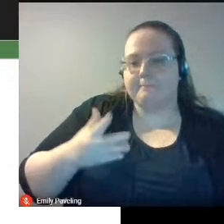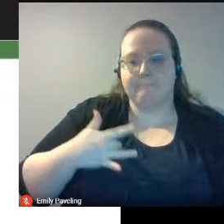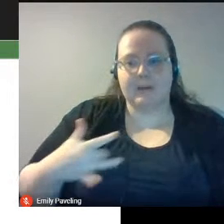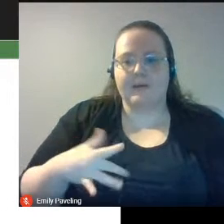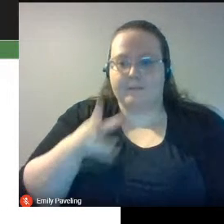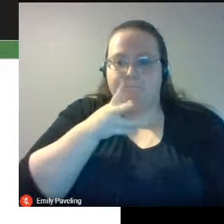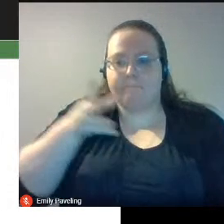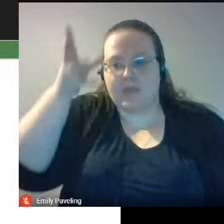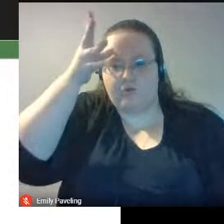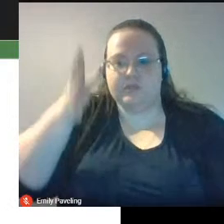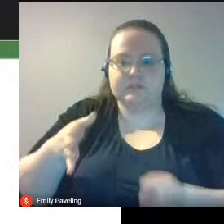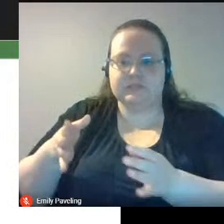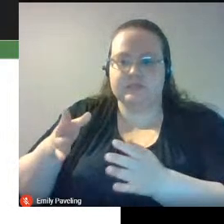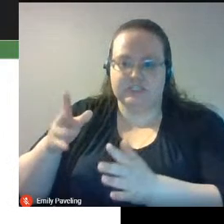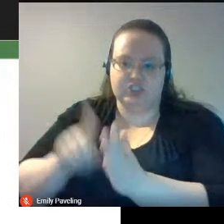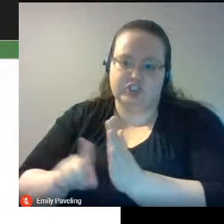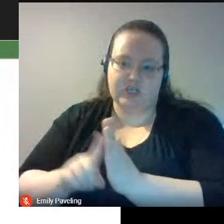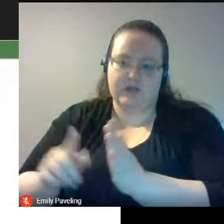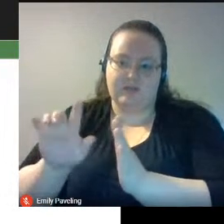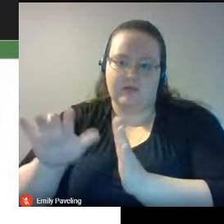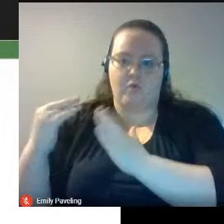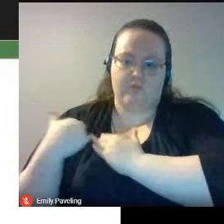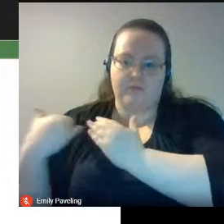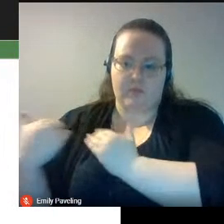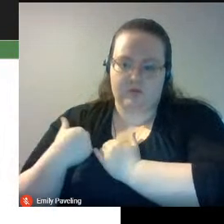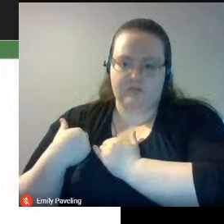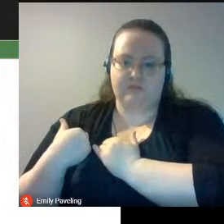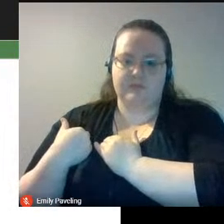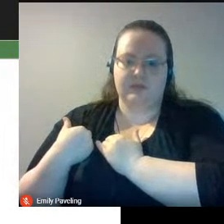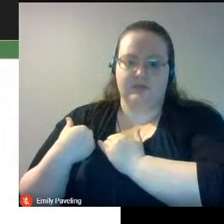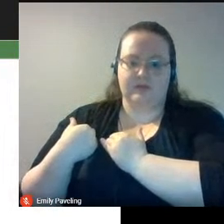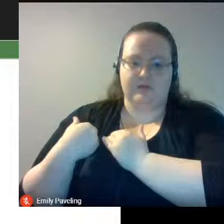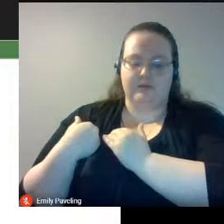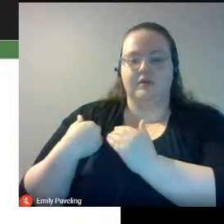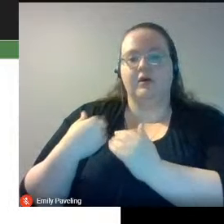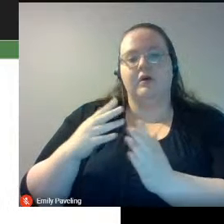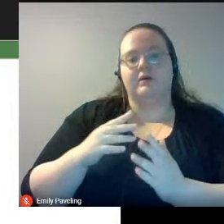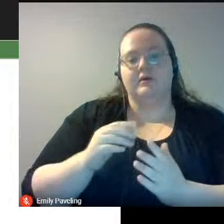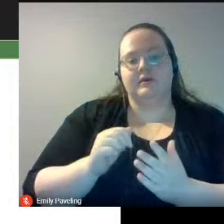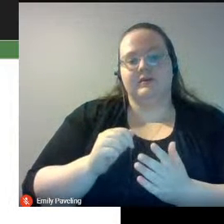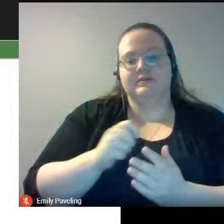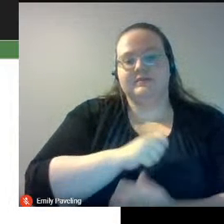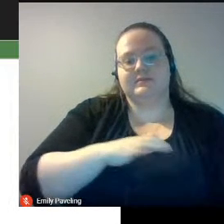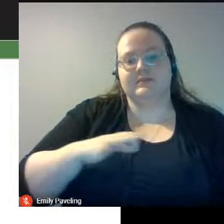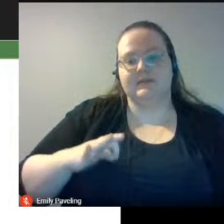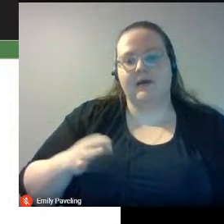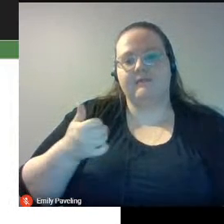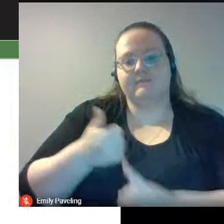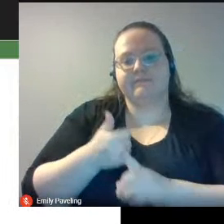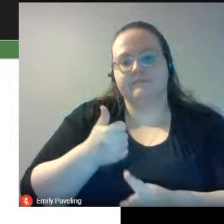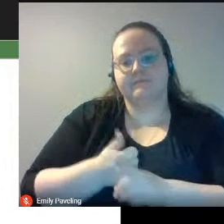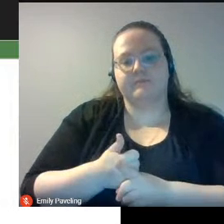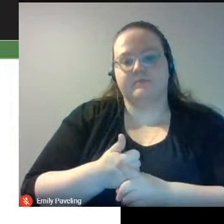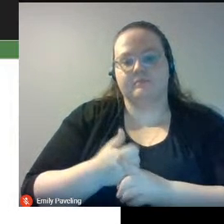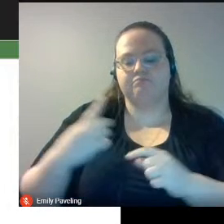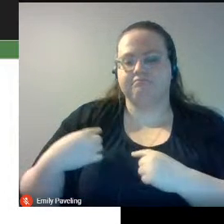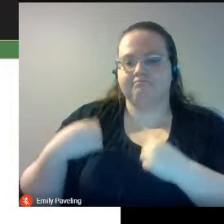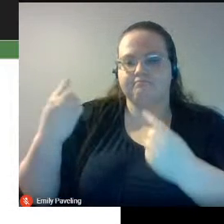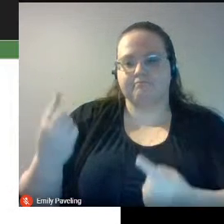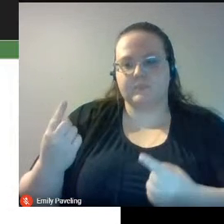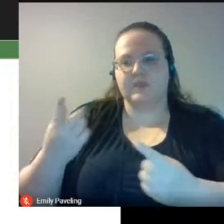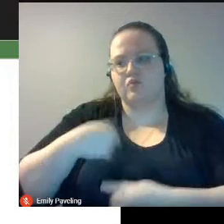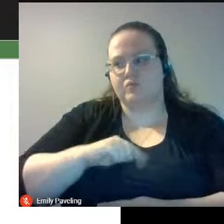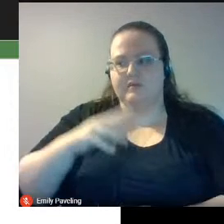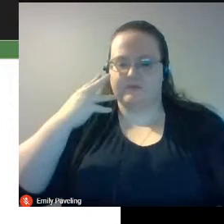and outbreak management. We have worked with a variety of settings, such as long-term care homes, retirement homes, group